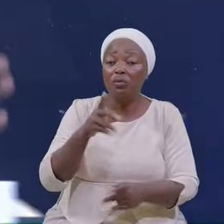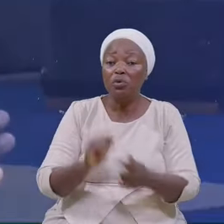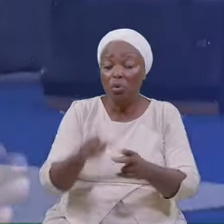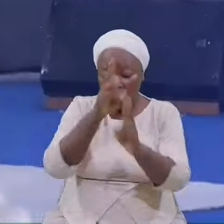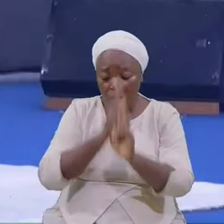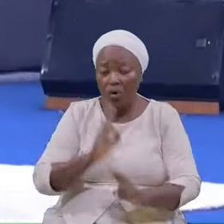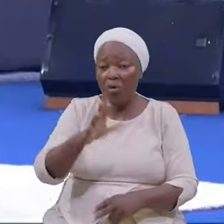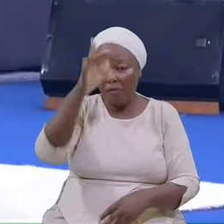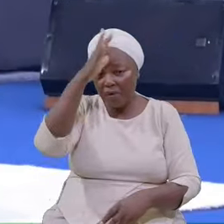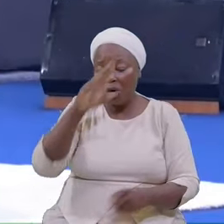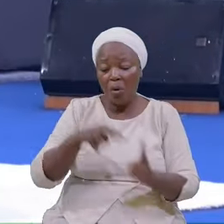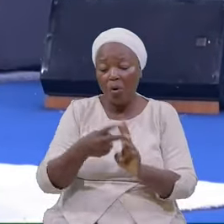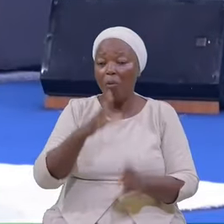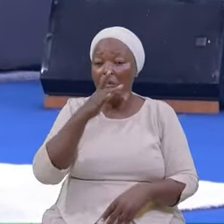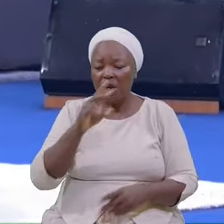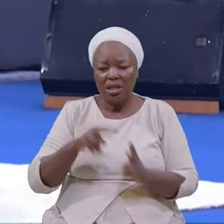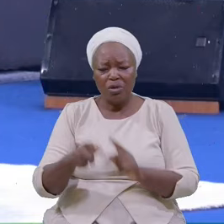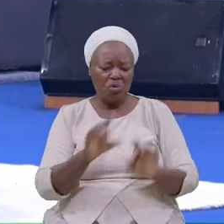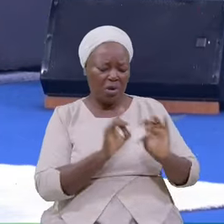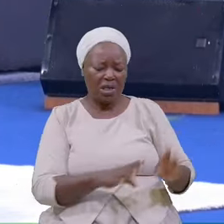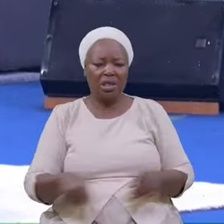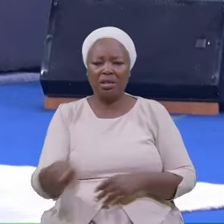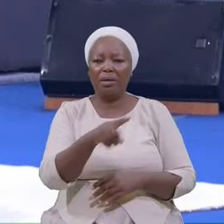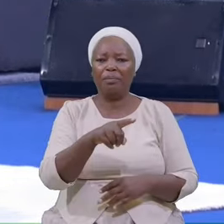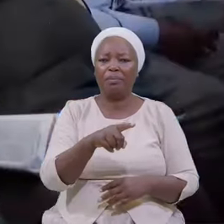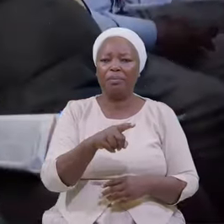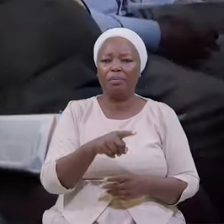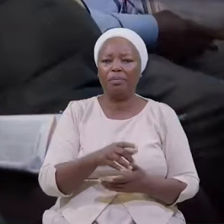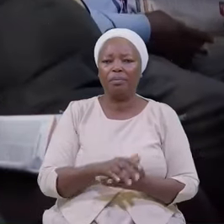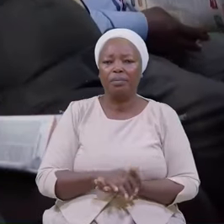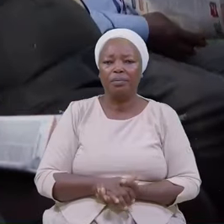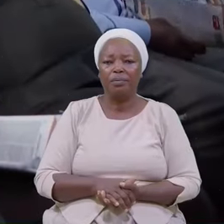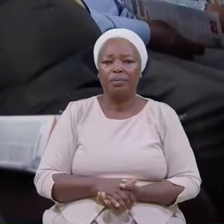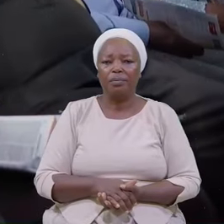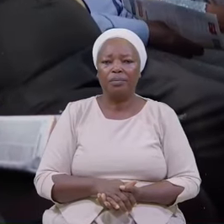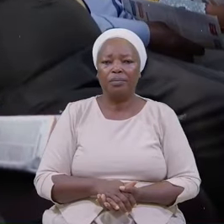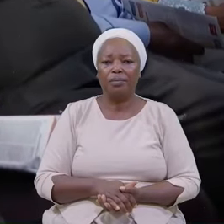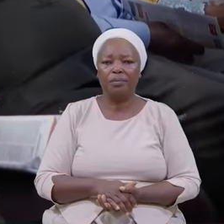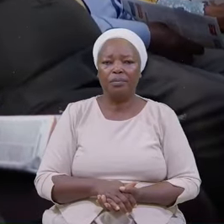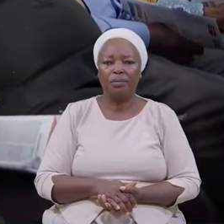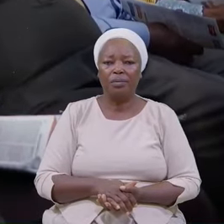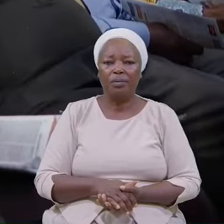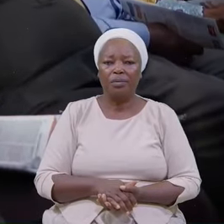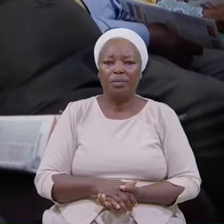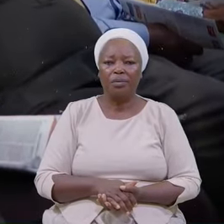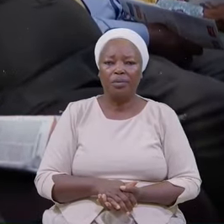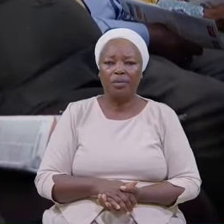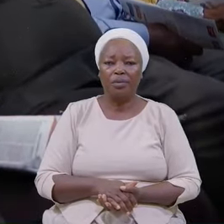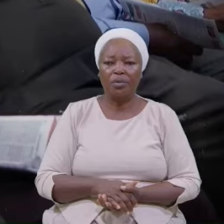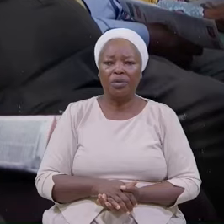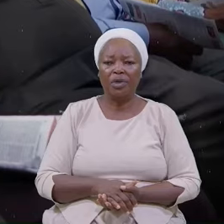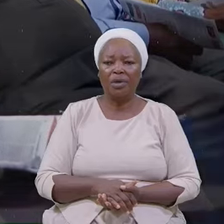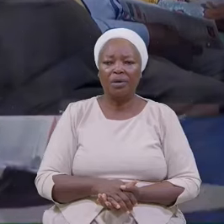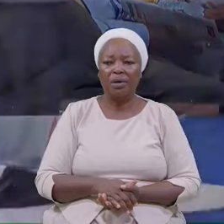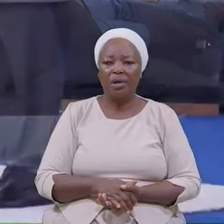your mother, you hated them. Les parents veulent fouiller ton sac avant d'aller à l'école. Ils prennent ton portable pour fouiller le